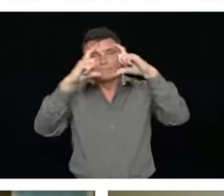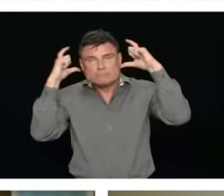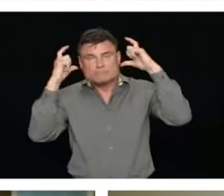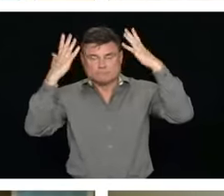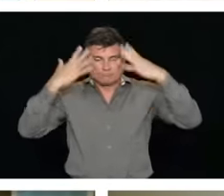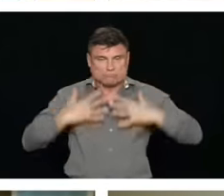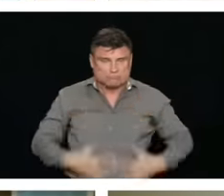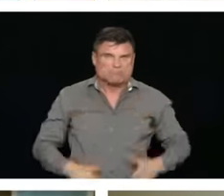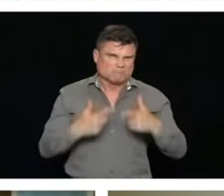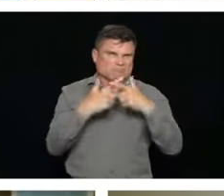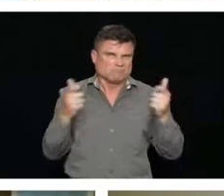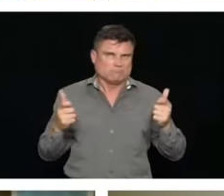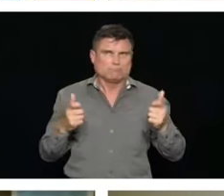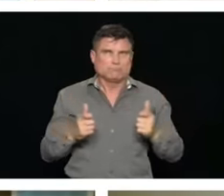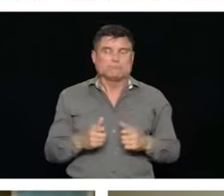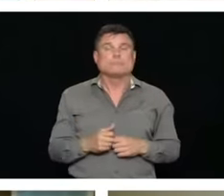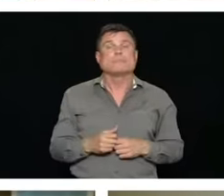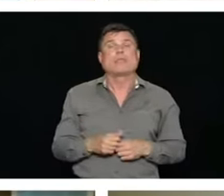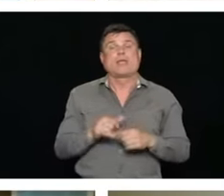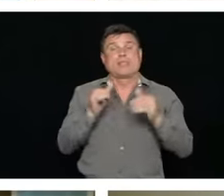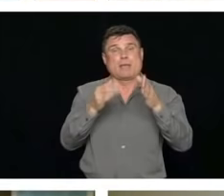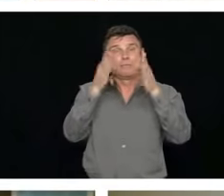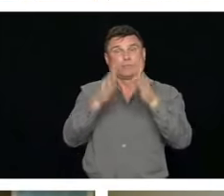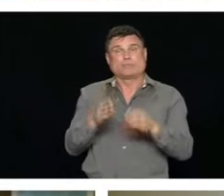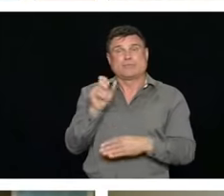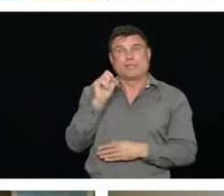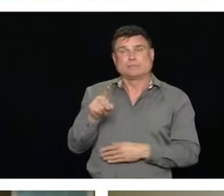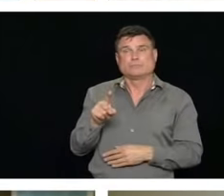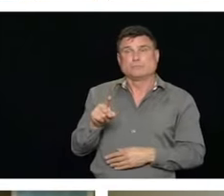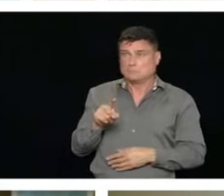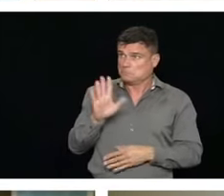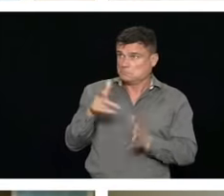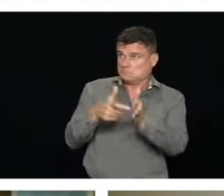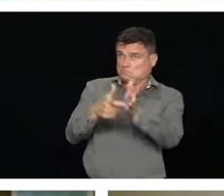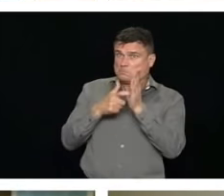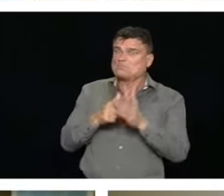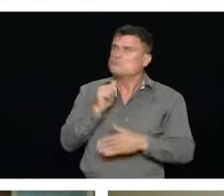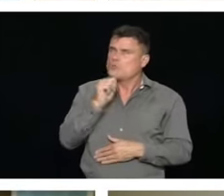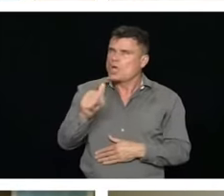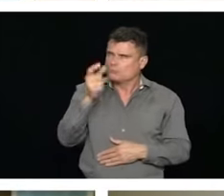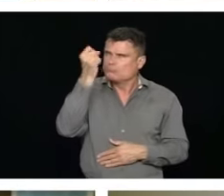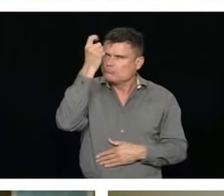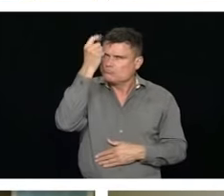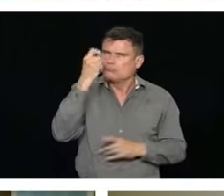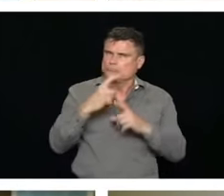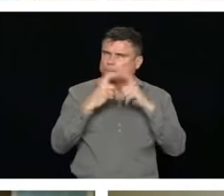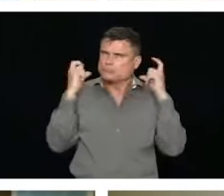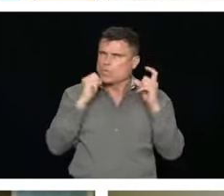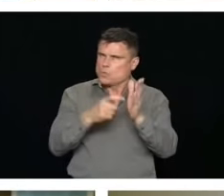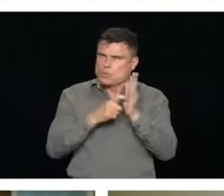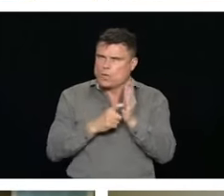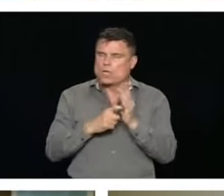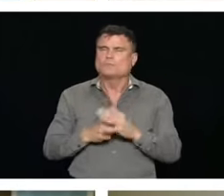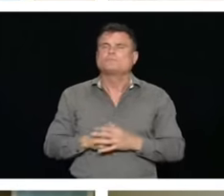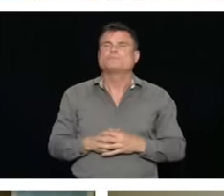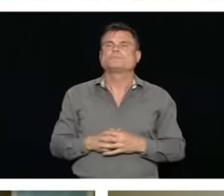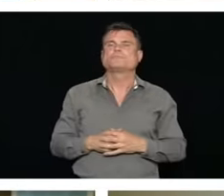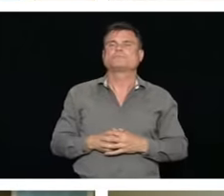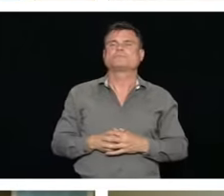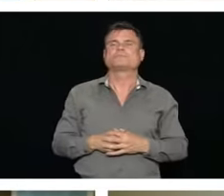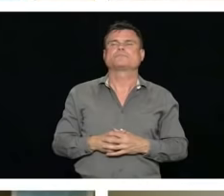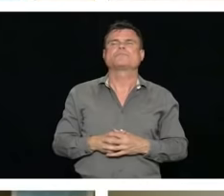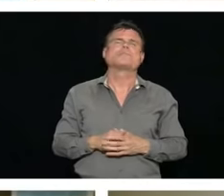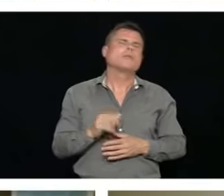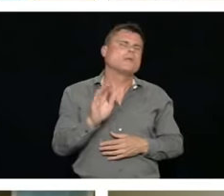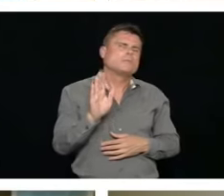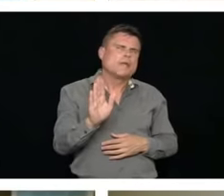students, less than 1%, where physical distancing isn't possible. For staff working in those specific students, or